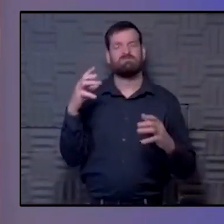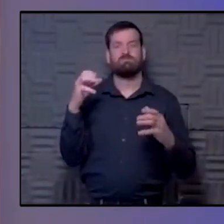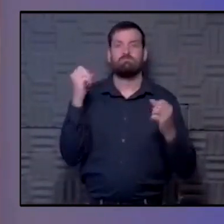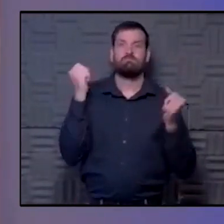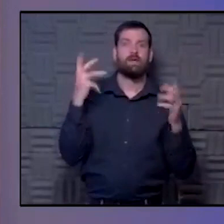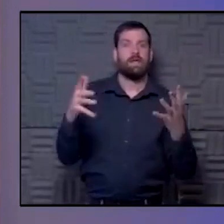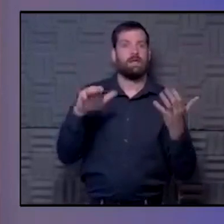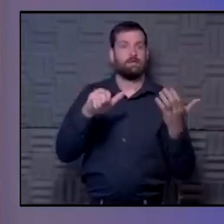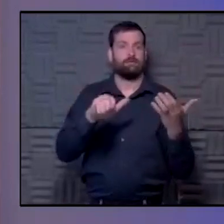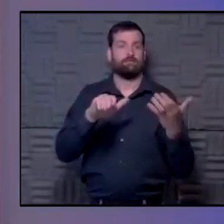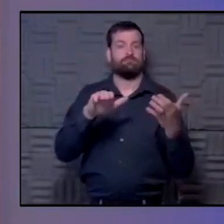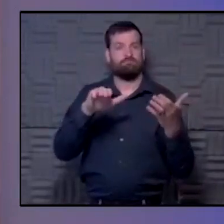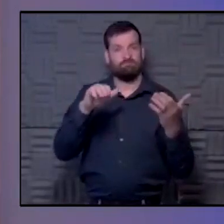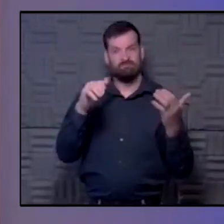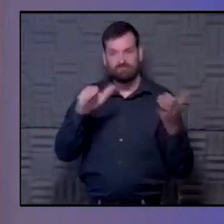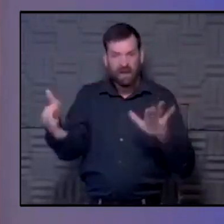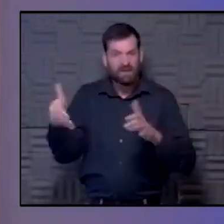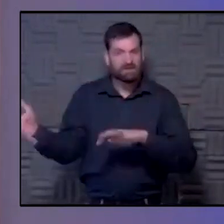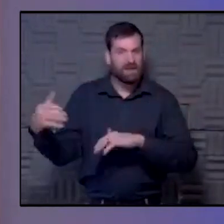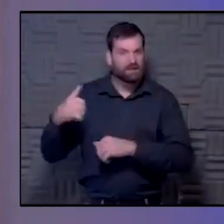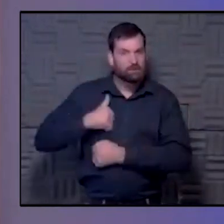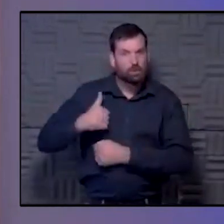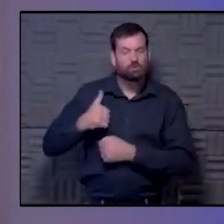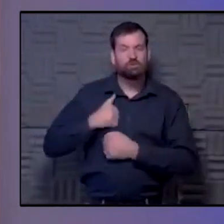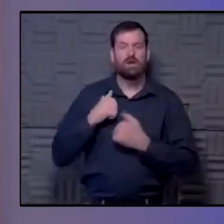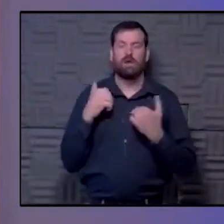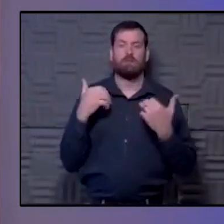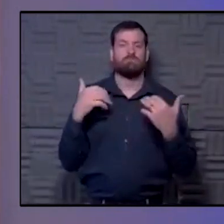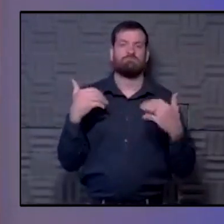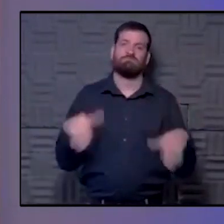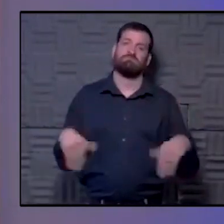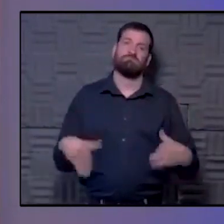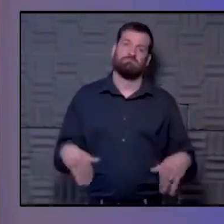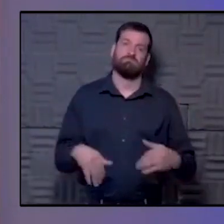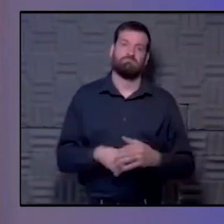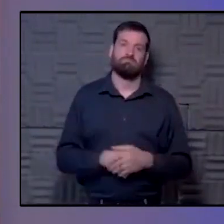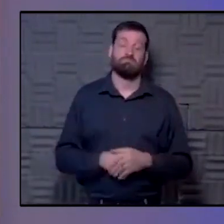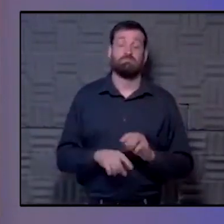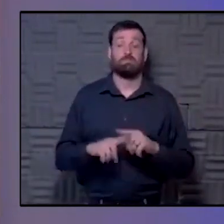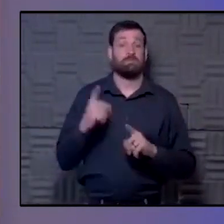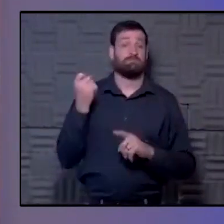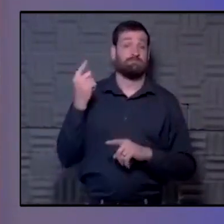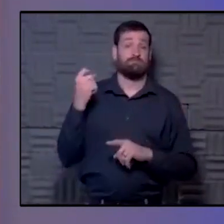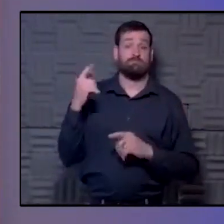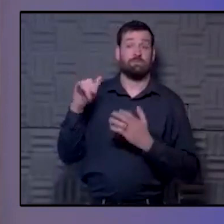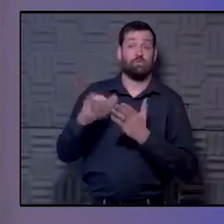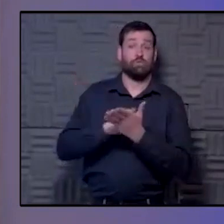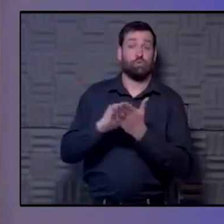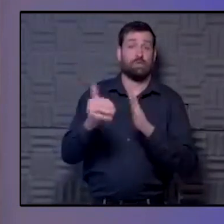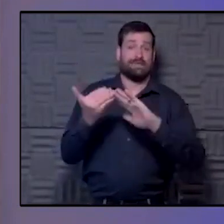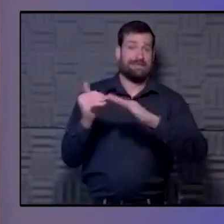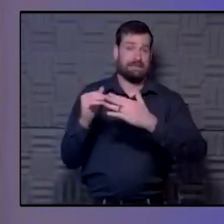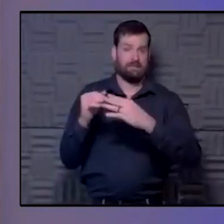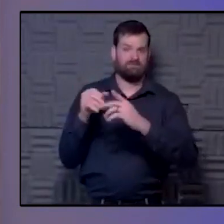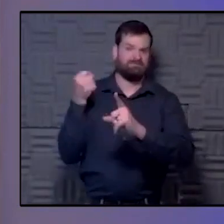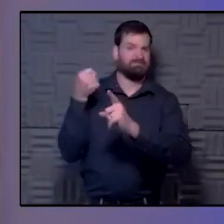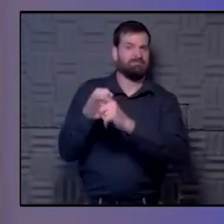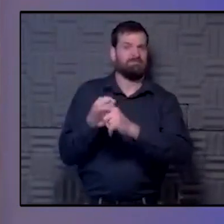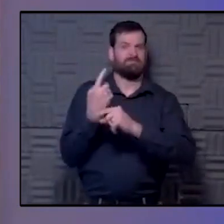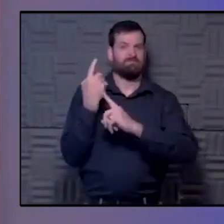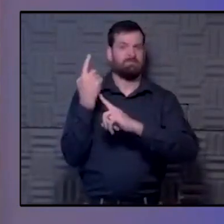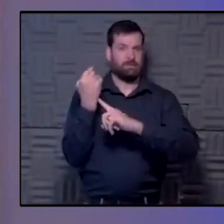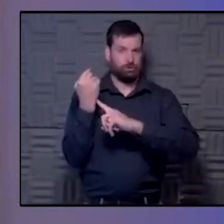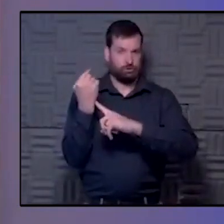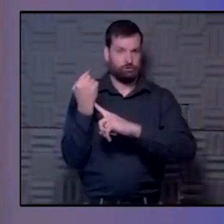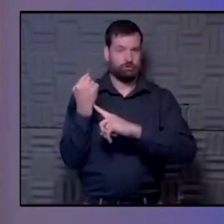and soldiers, dying soldiers. And so, but when in New York City, when they were hit a year ago, it was a year ago that we were